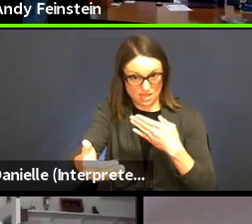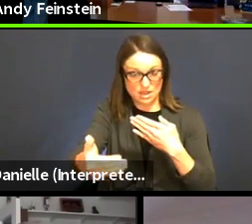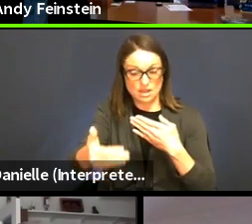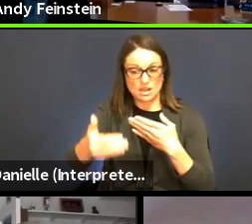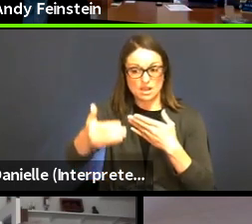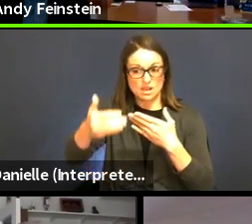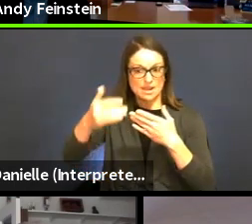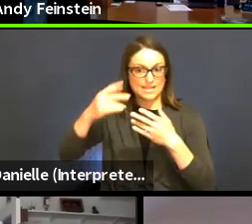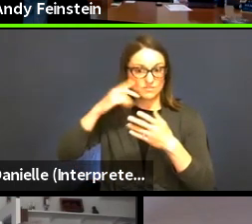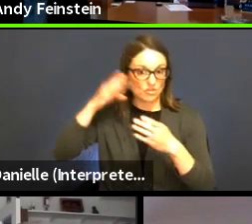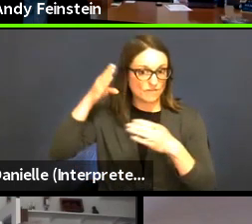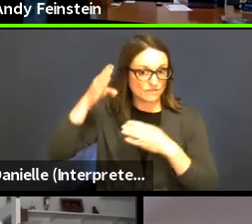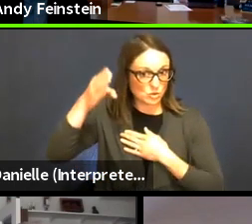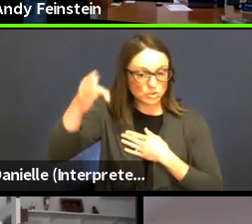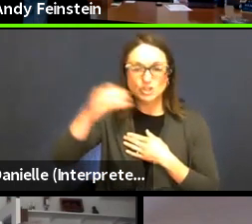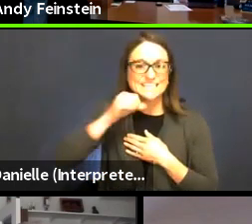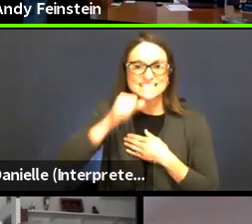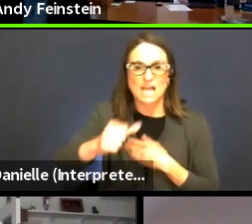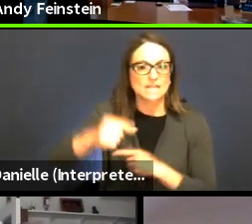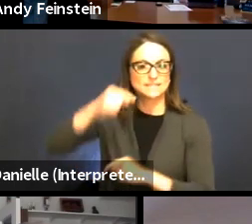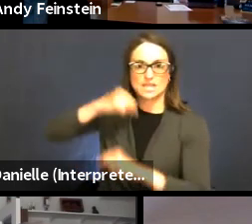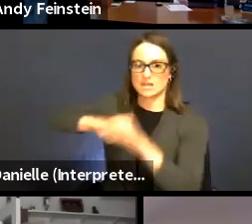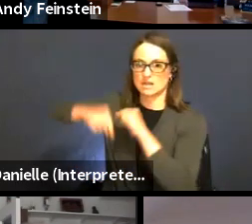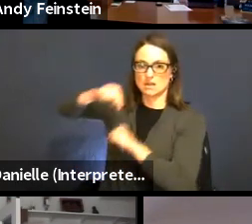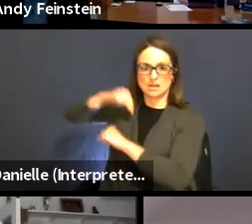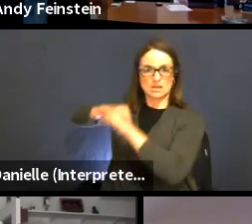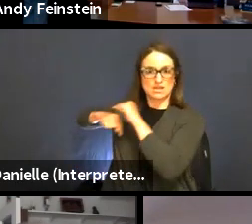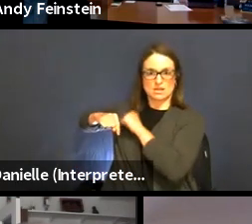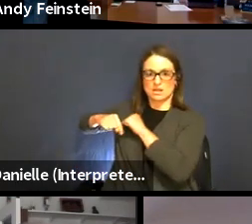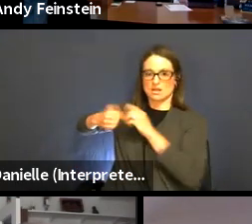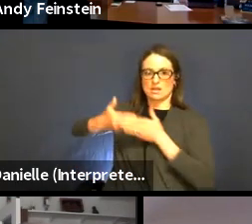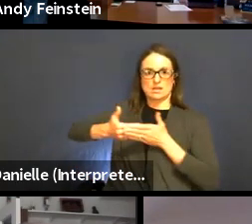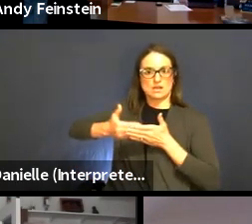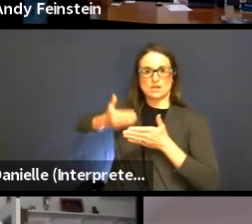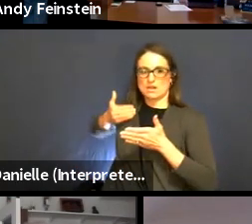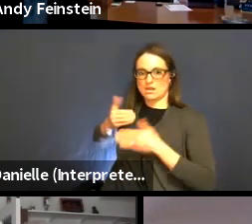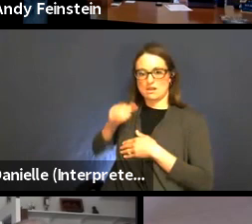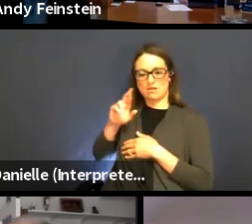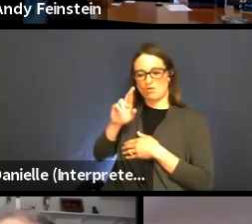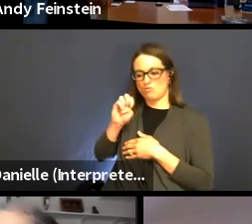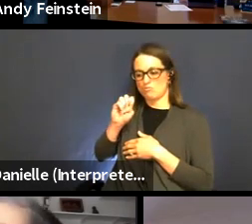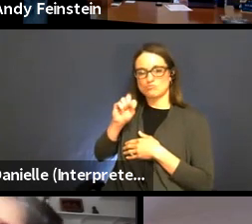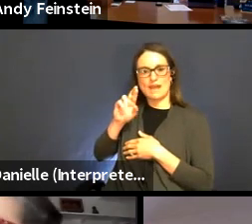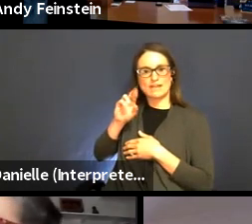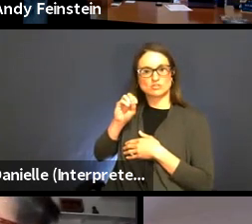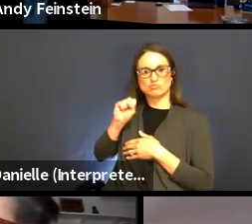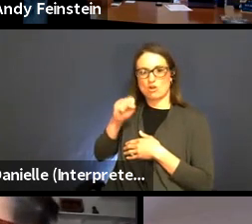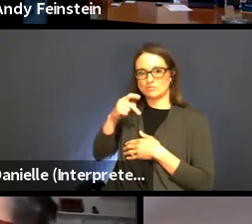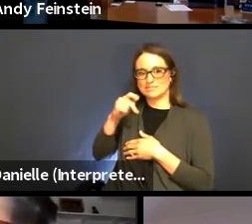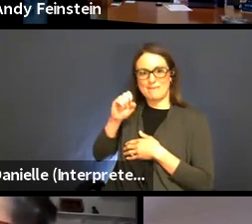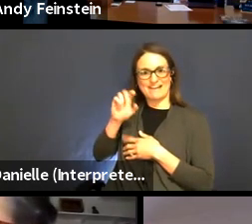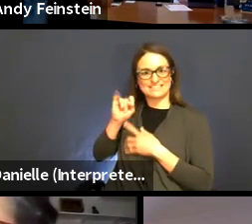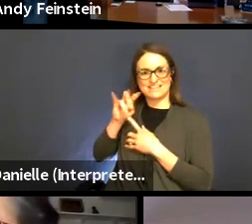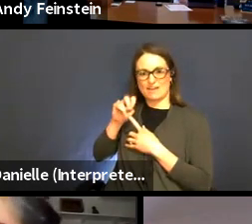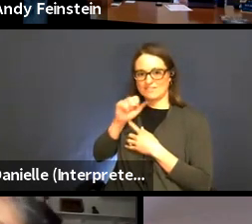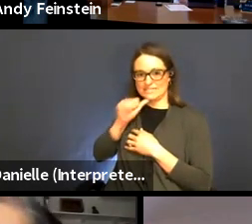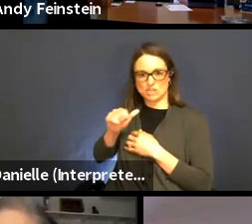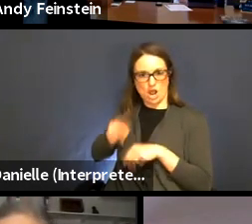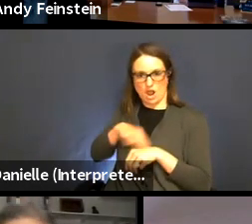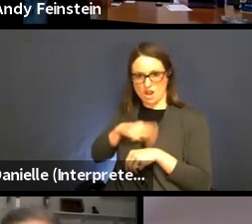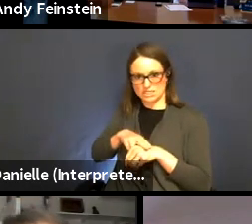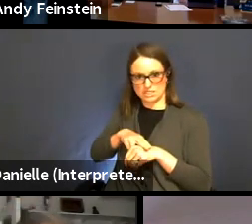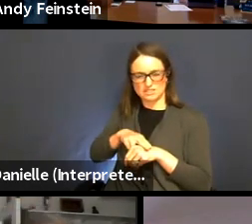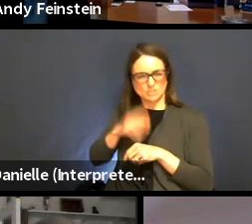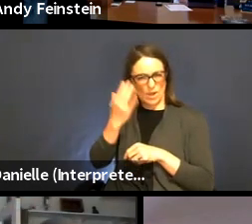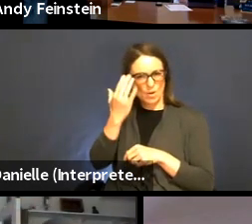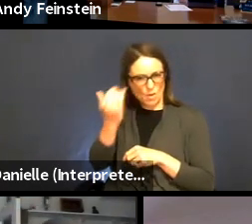doesn't typically reach back to before when the policy was adopted. And that's why I just want to make sure that this